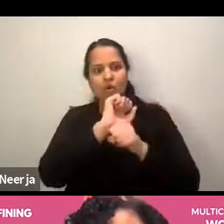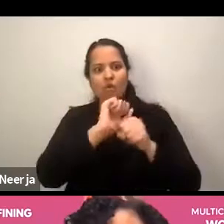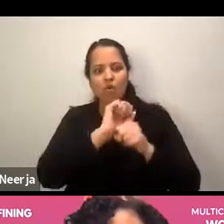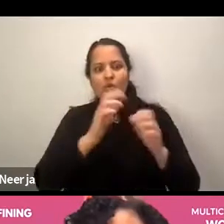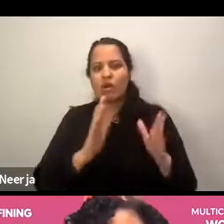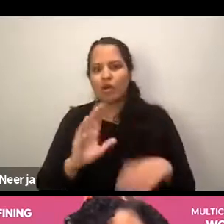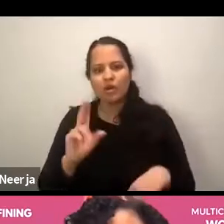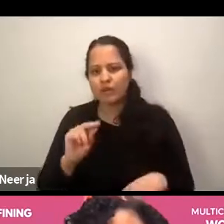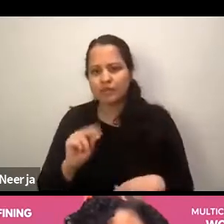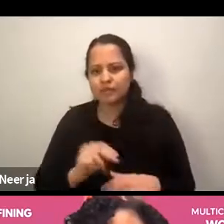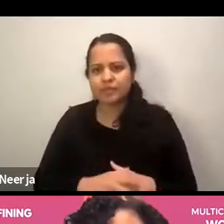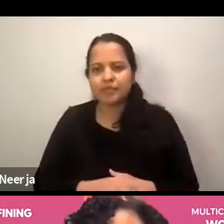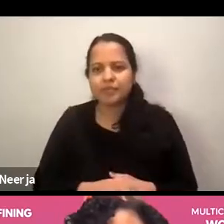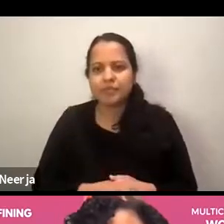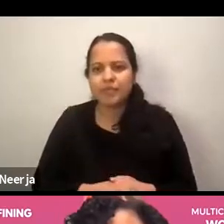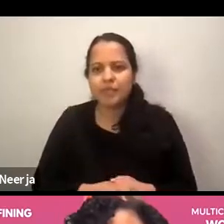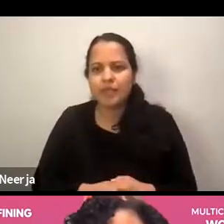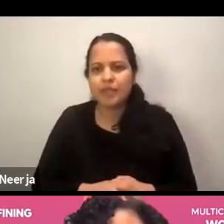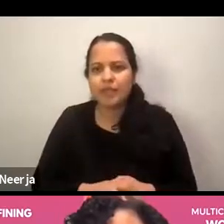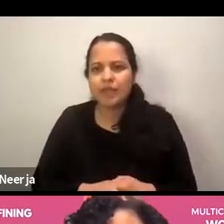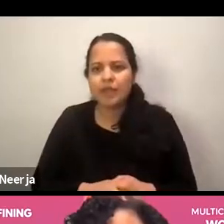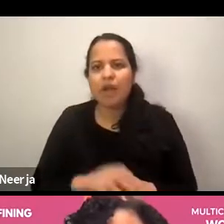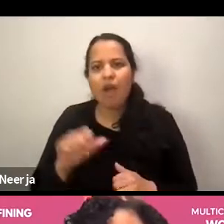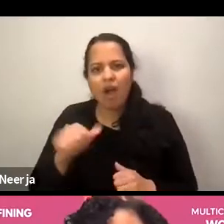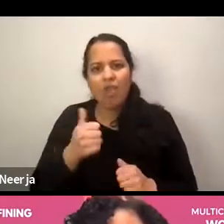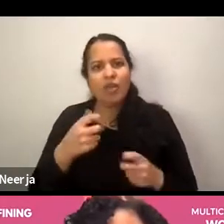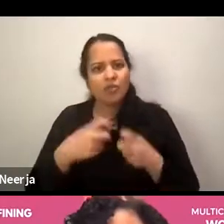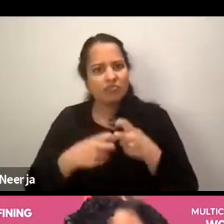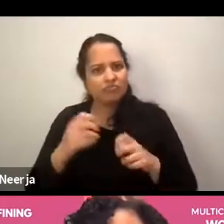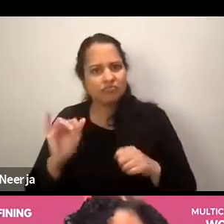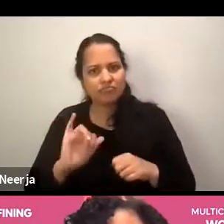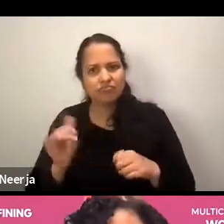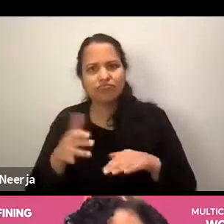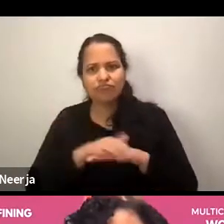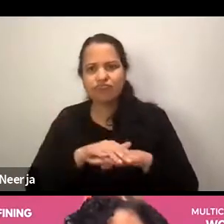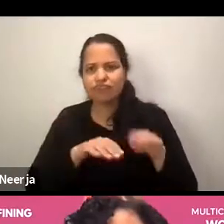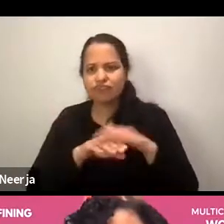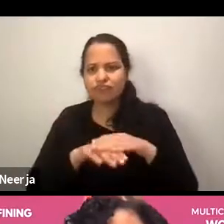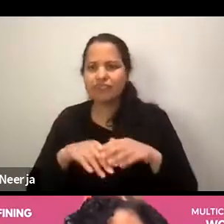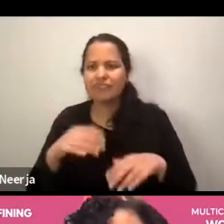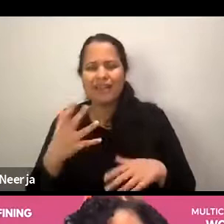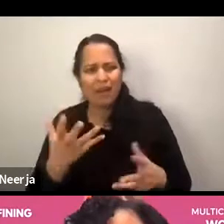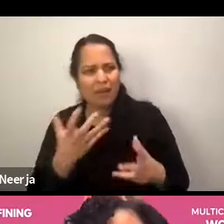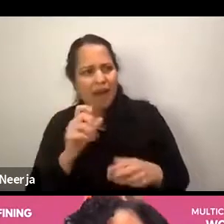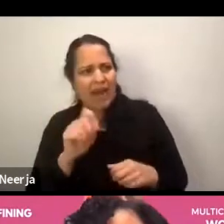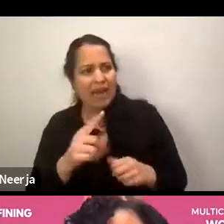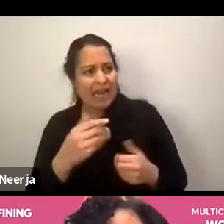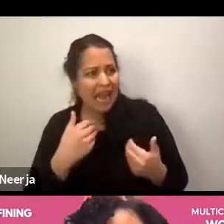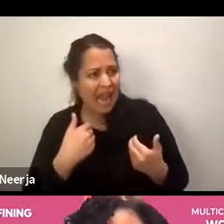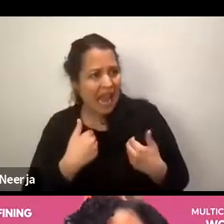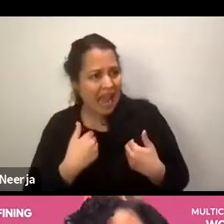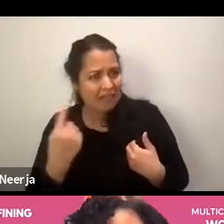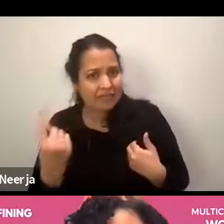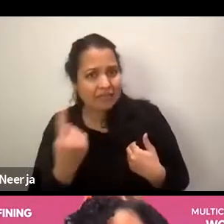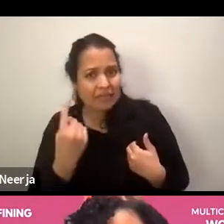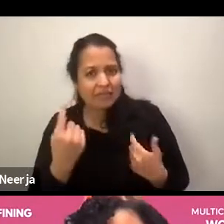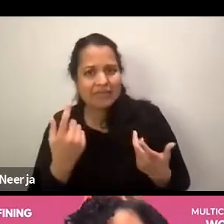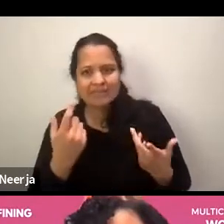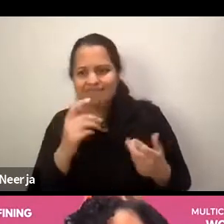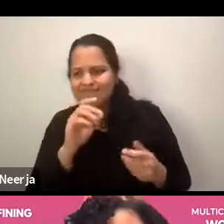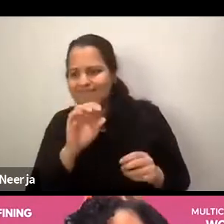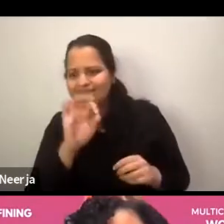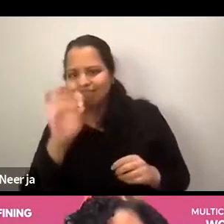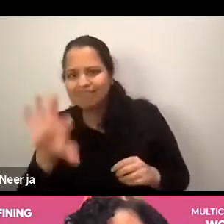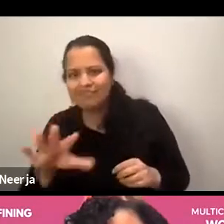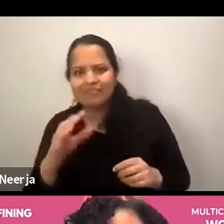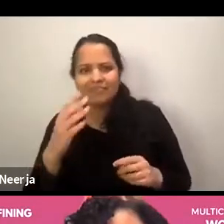wanted to ask was, is there something in particular that people can help, our audience can help? What is it that they can do to